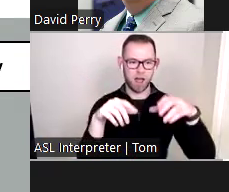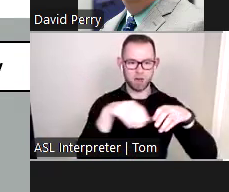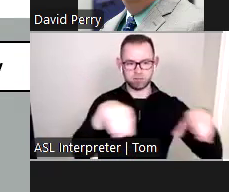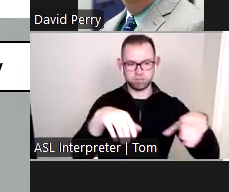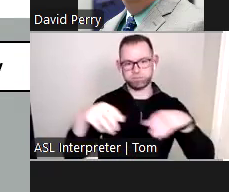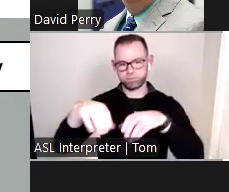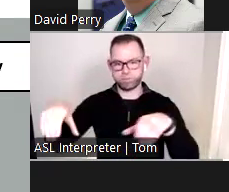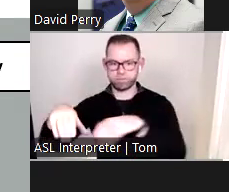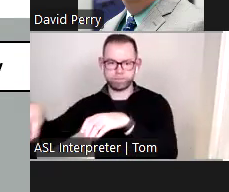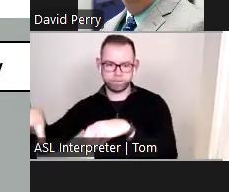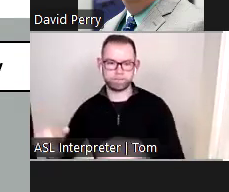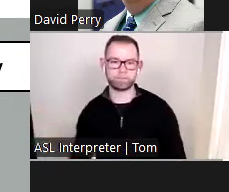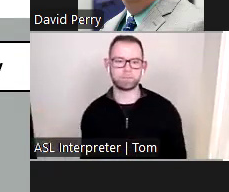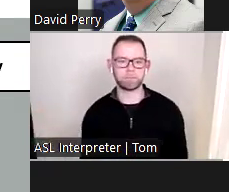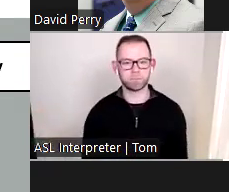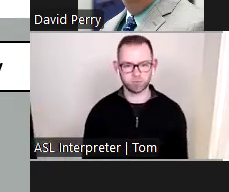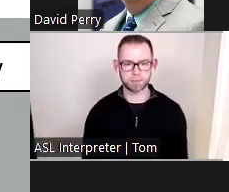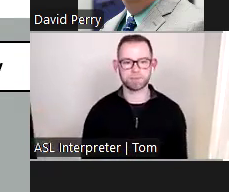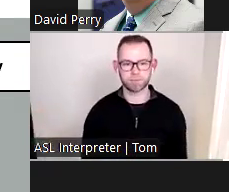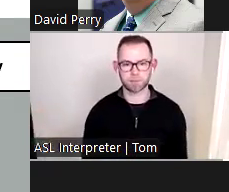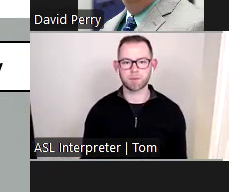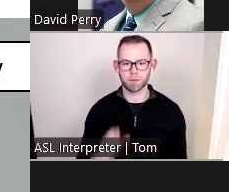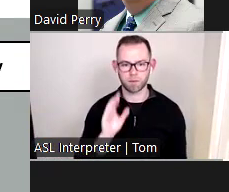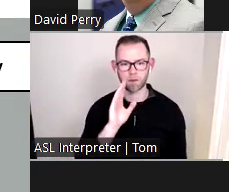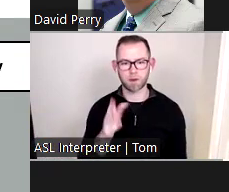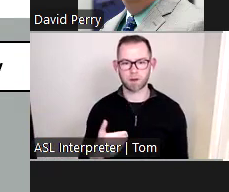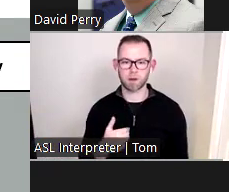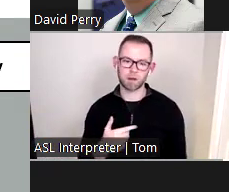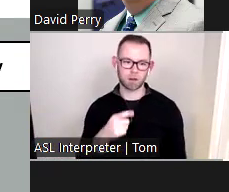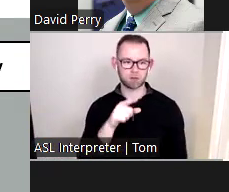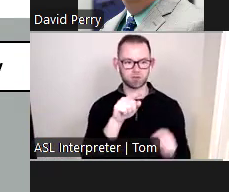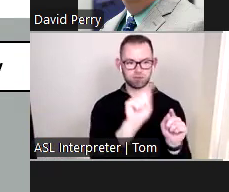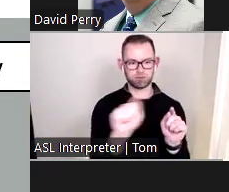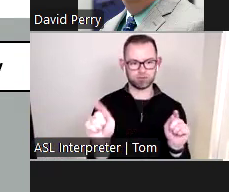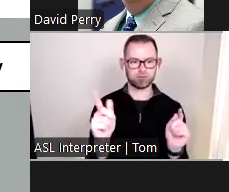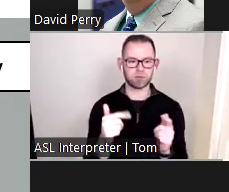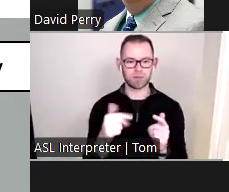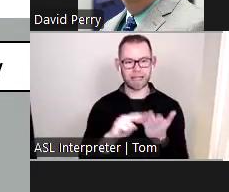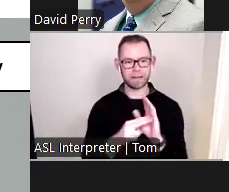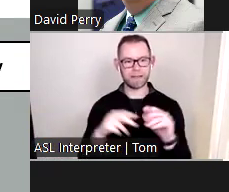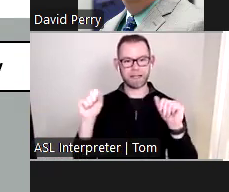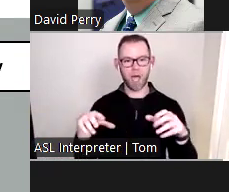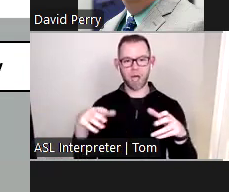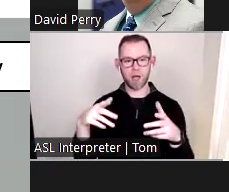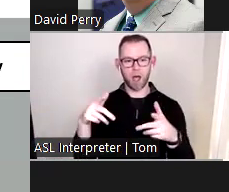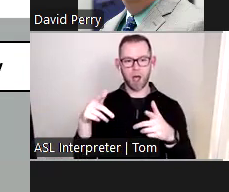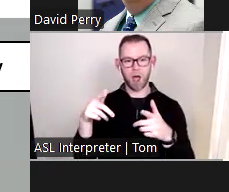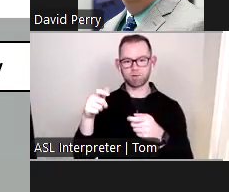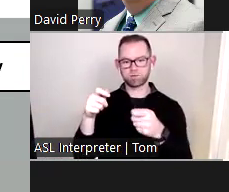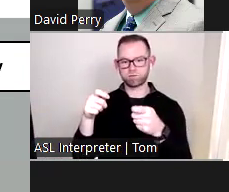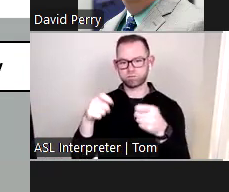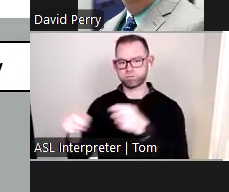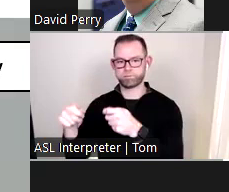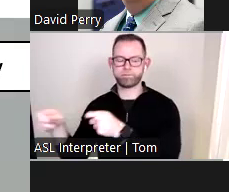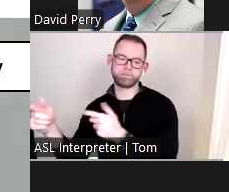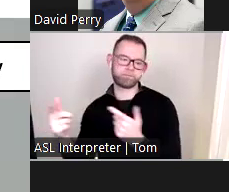bow loading berth. These berths will allow us the operational flexibility to service all the boats that in